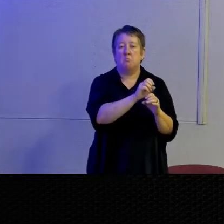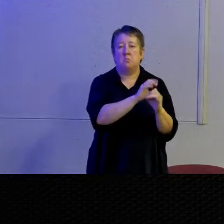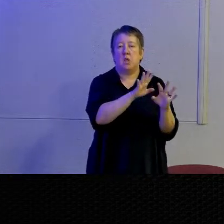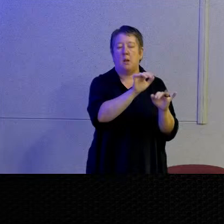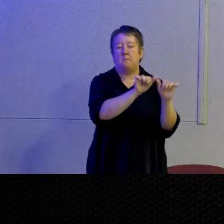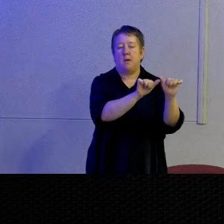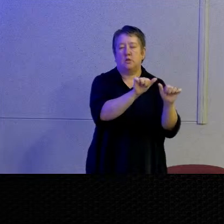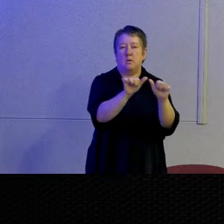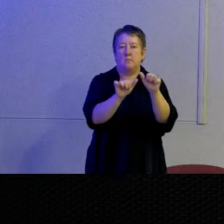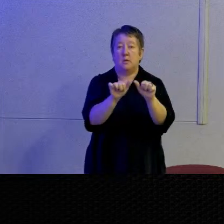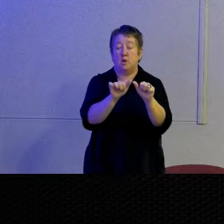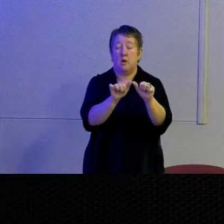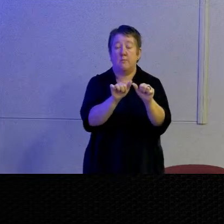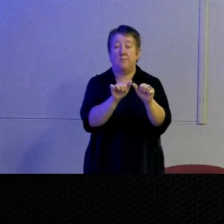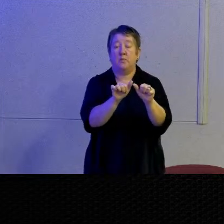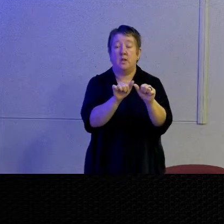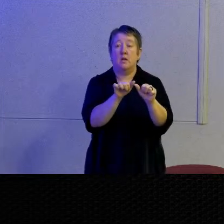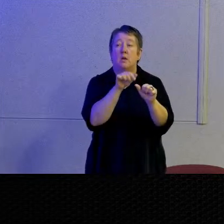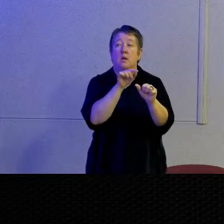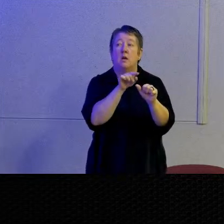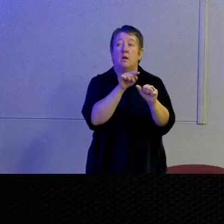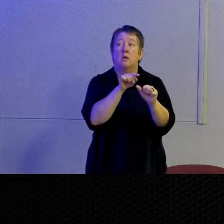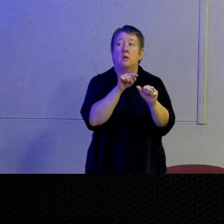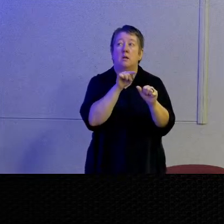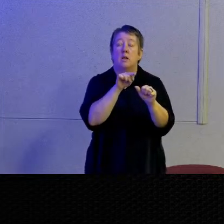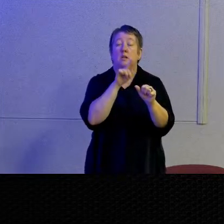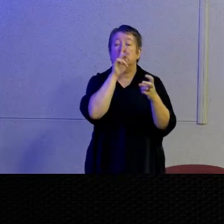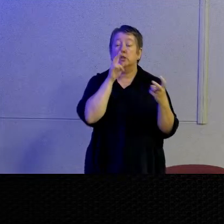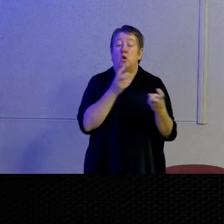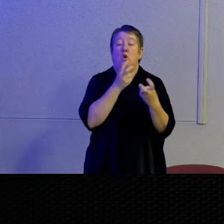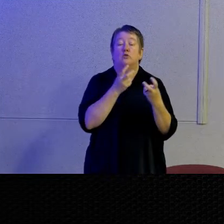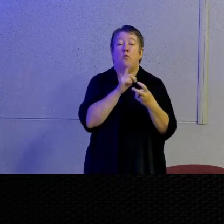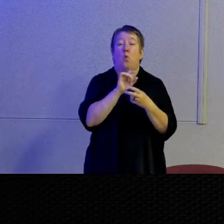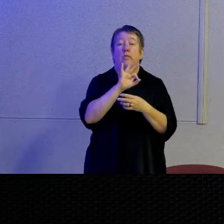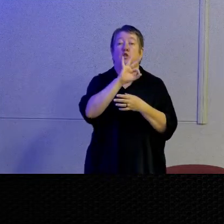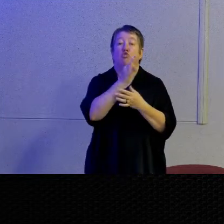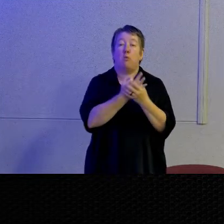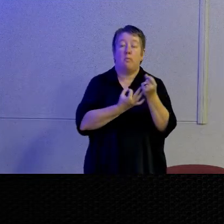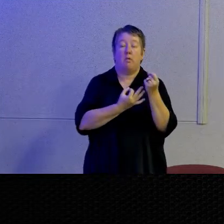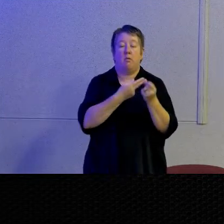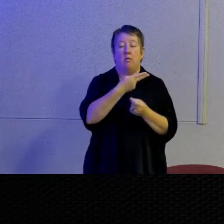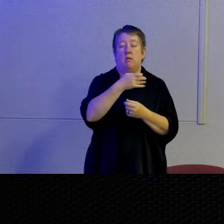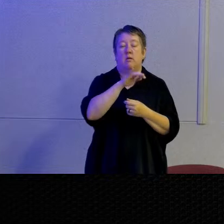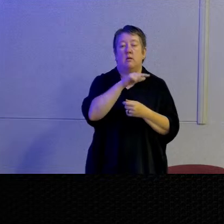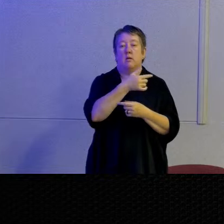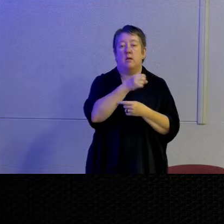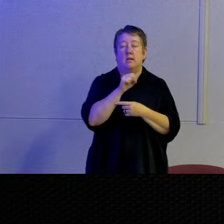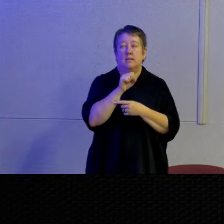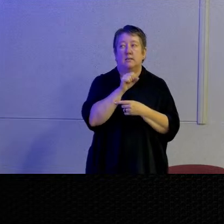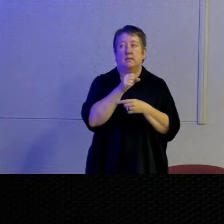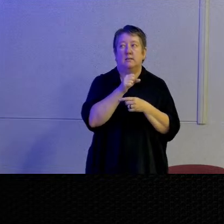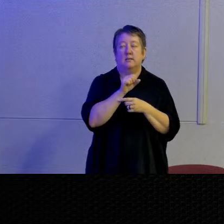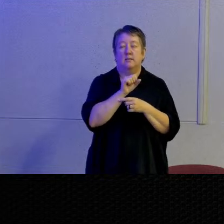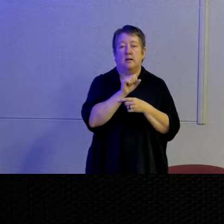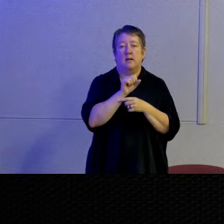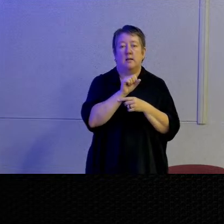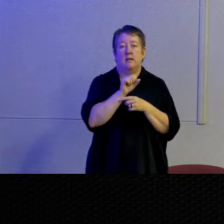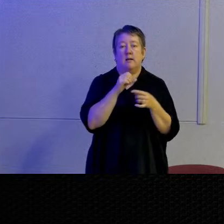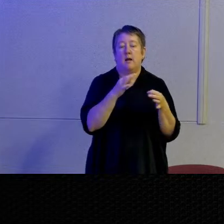often phrased as a search for the triple Higgs coupling. And that's indeed very